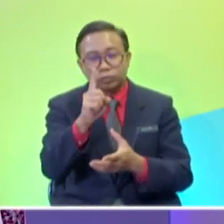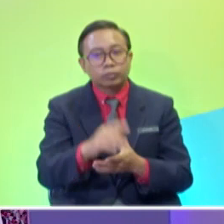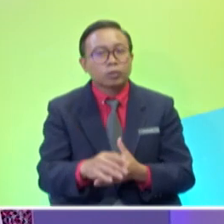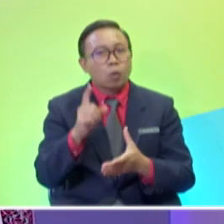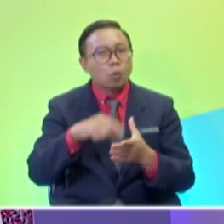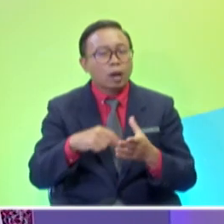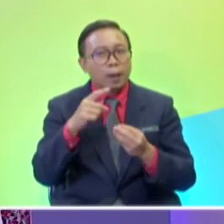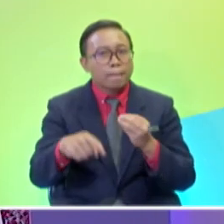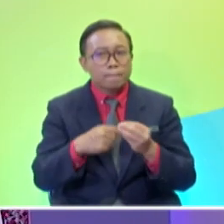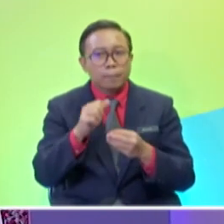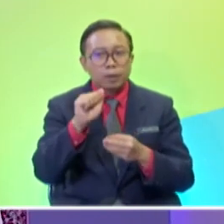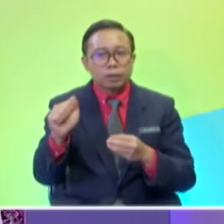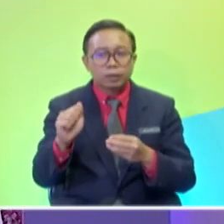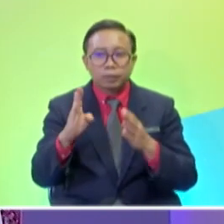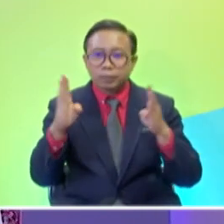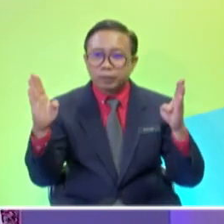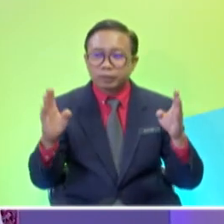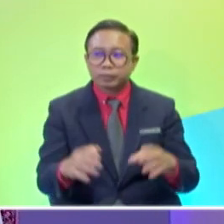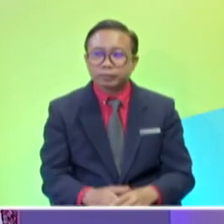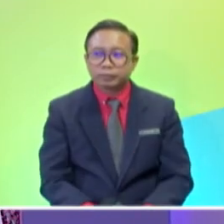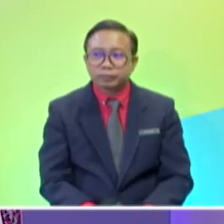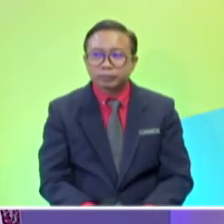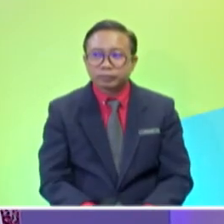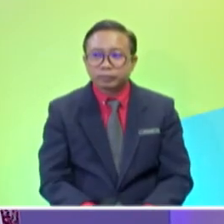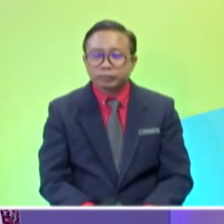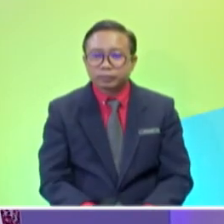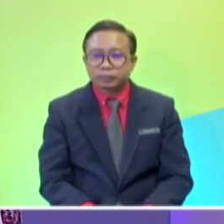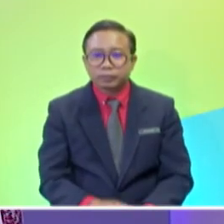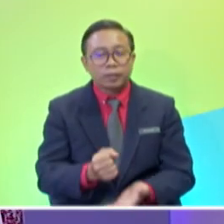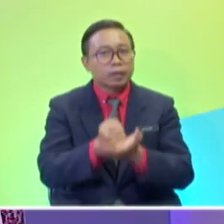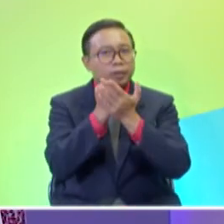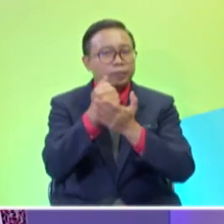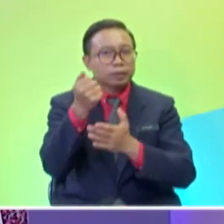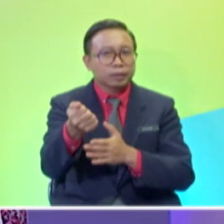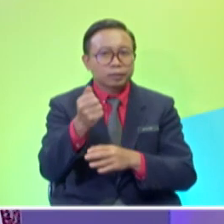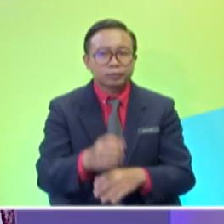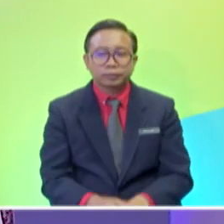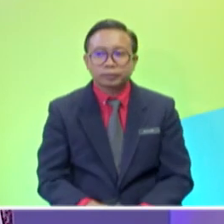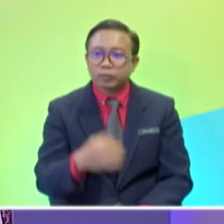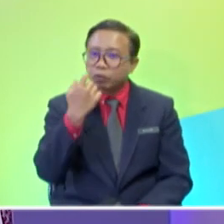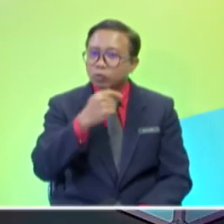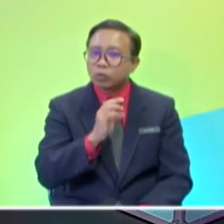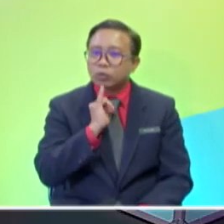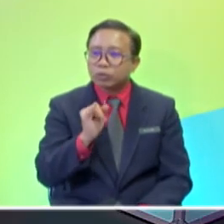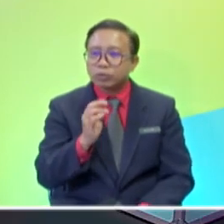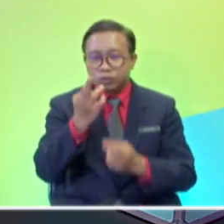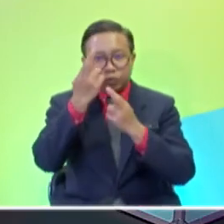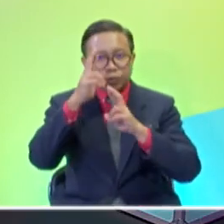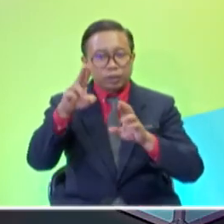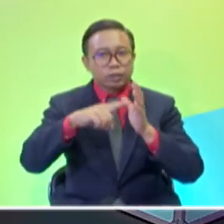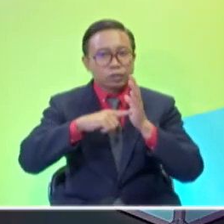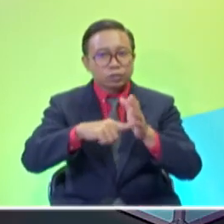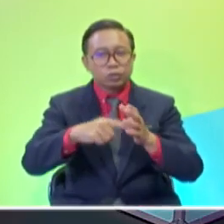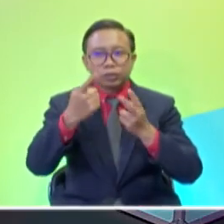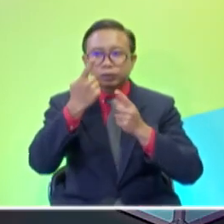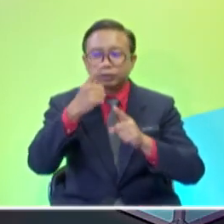a bit? Okay? Just helping them out to think. All right. Who is ready to show their answer